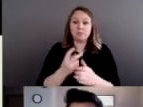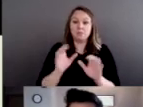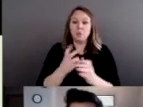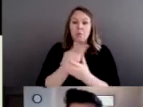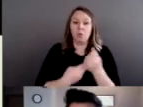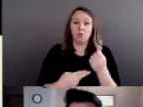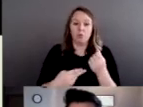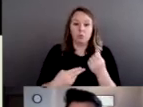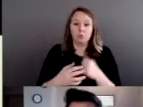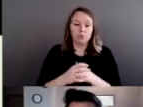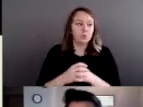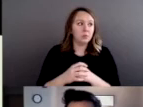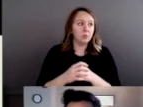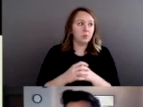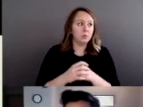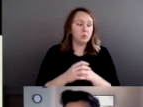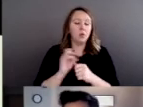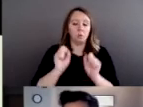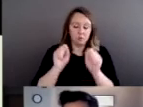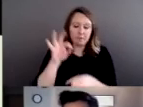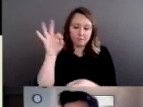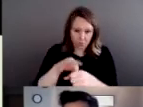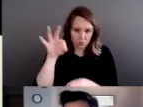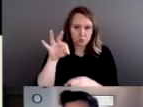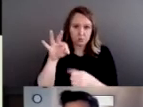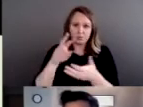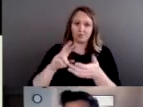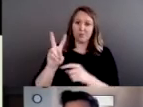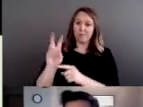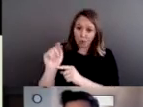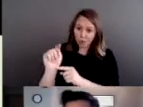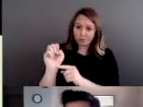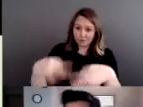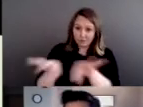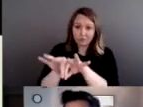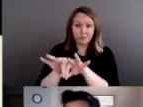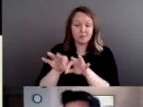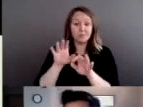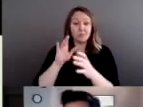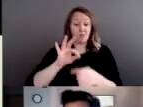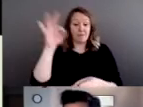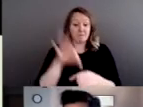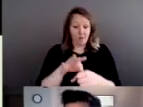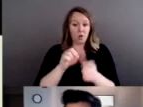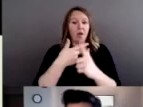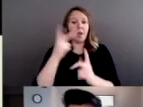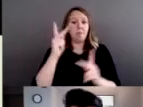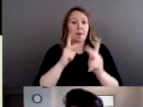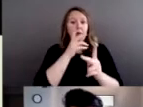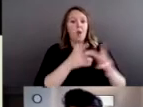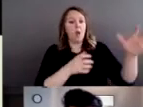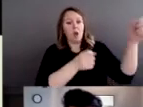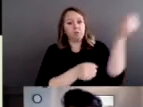opportunity. But if we can vote, we can get people in office that will listen to us, that will create these policies